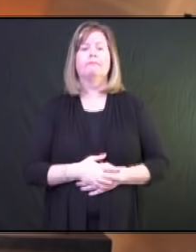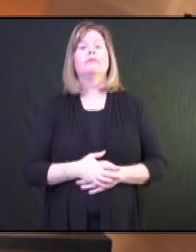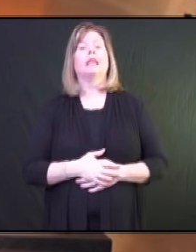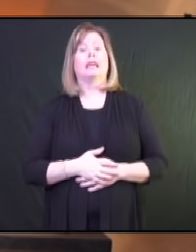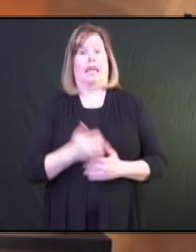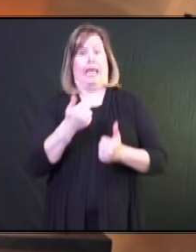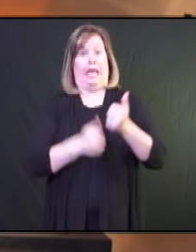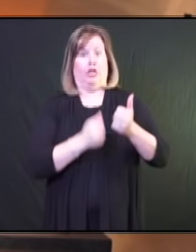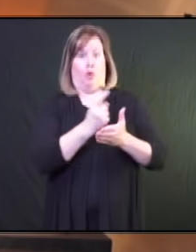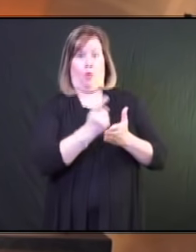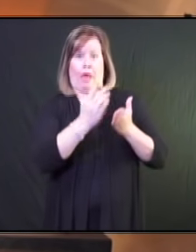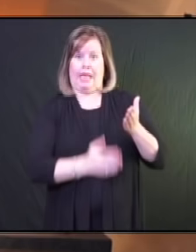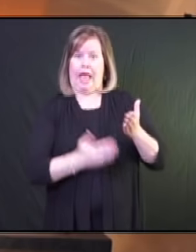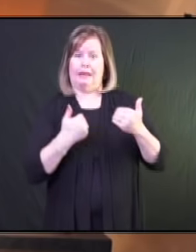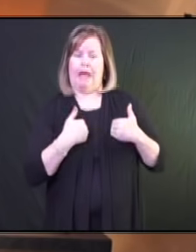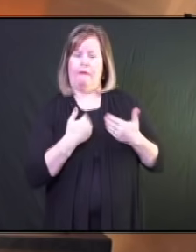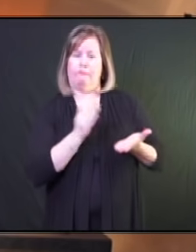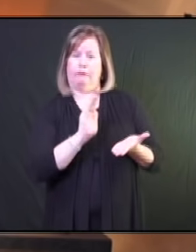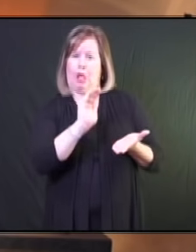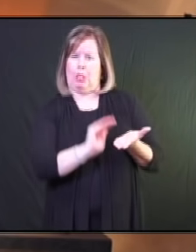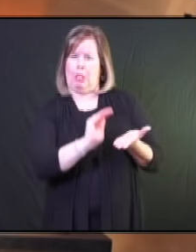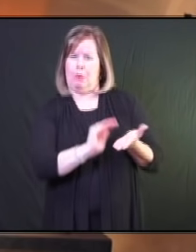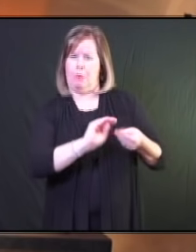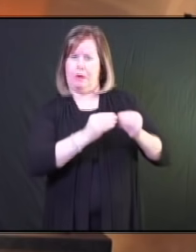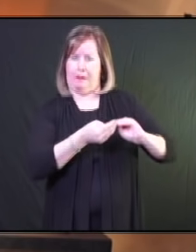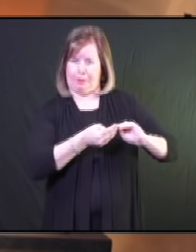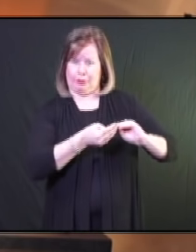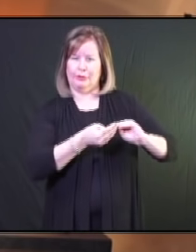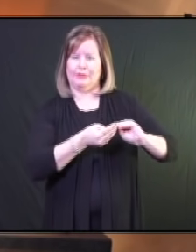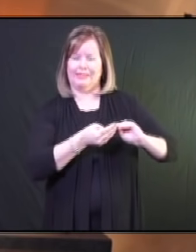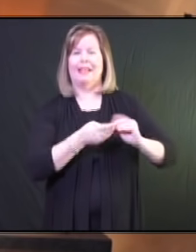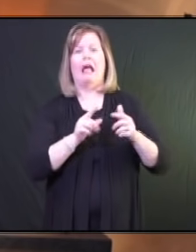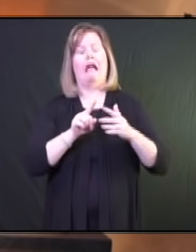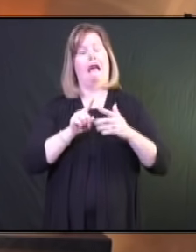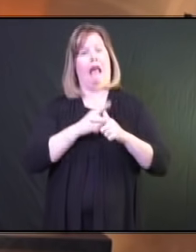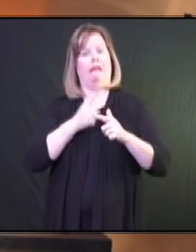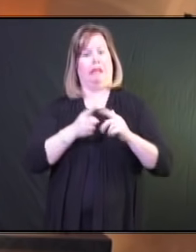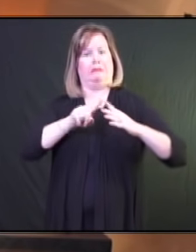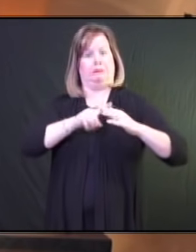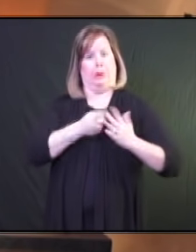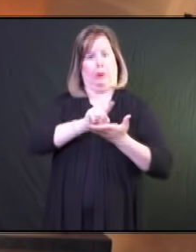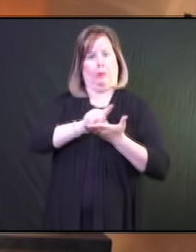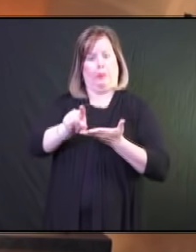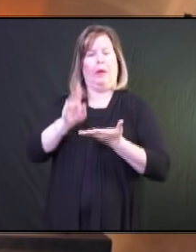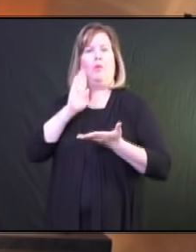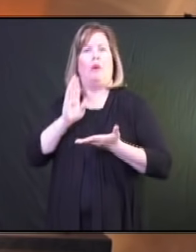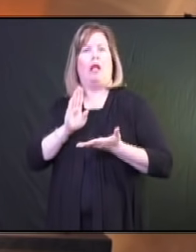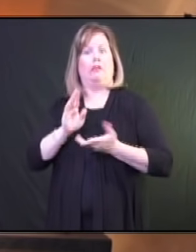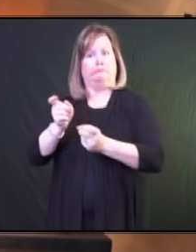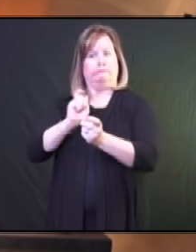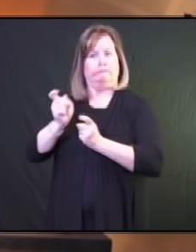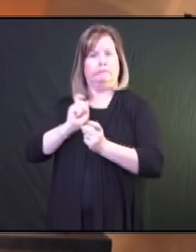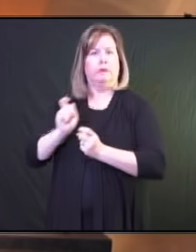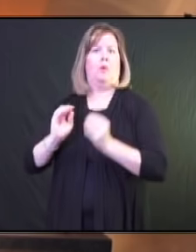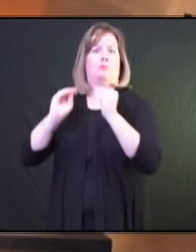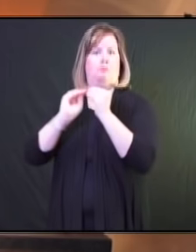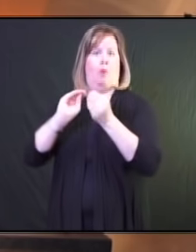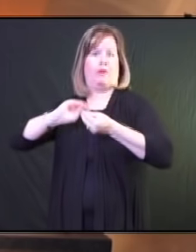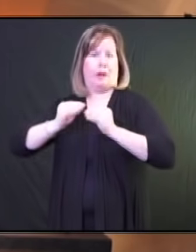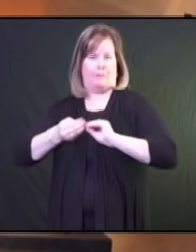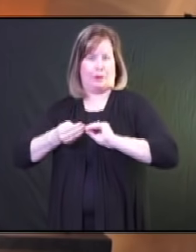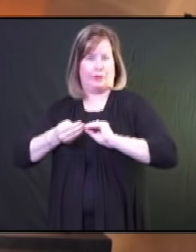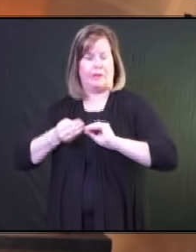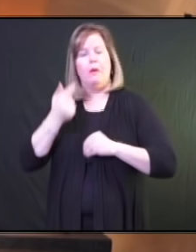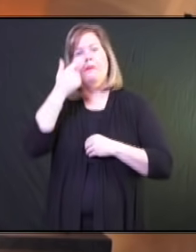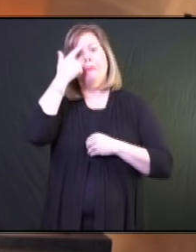weekend, some irregularities, some surges and lulls in the numbers reported to us. I think that's because that these results are